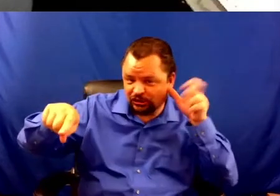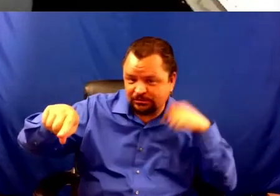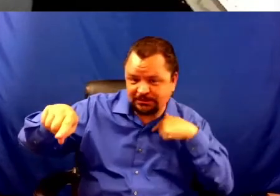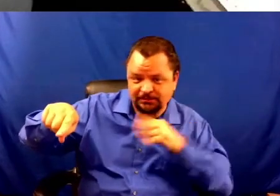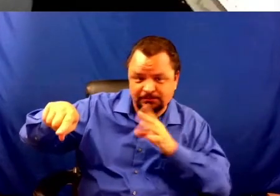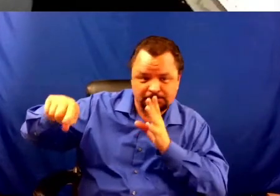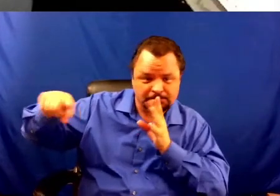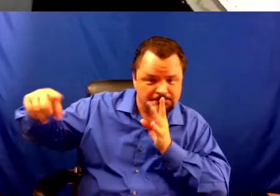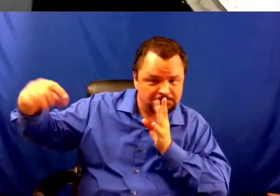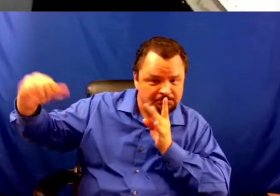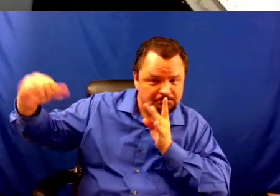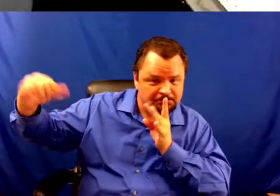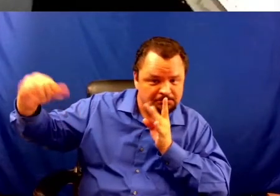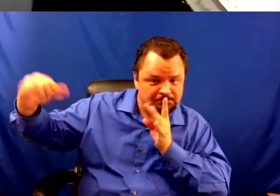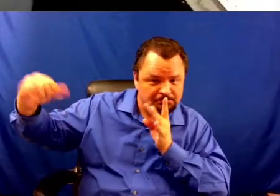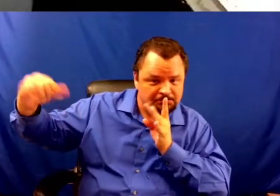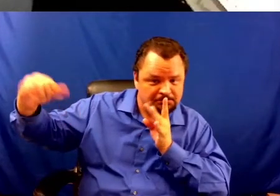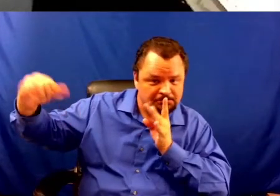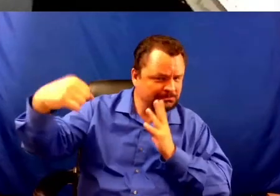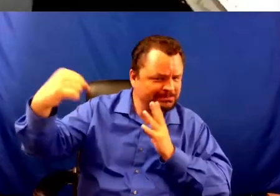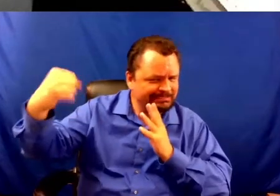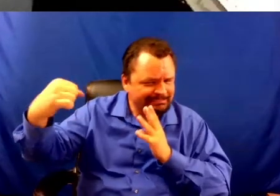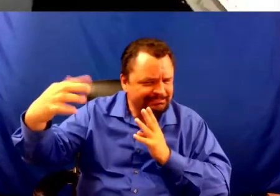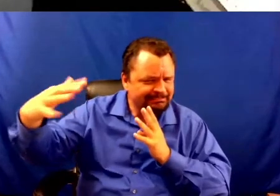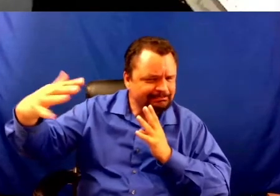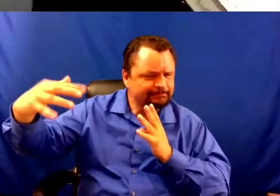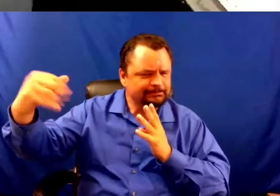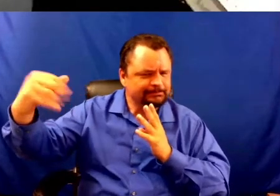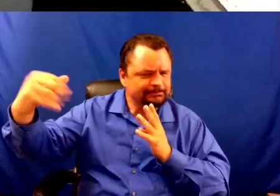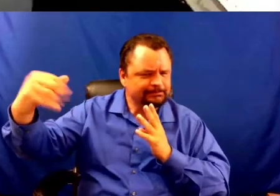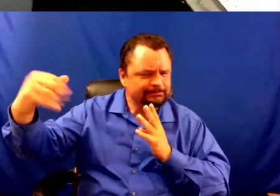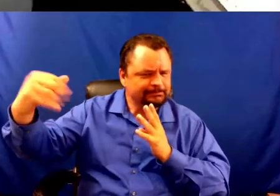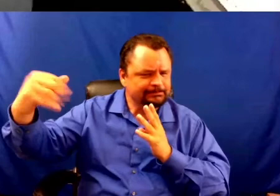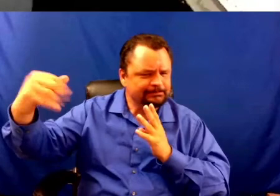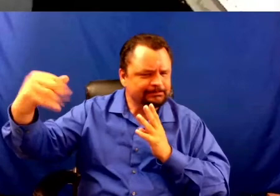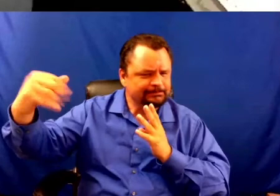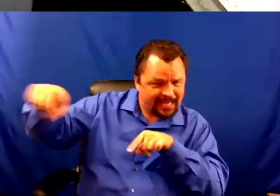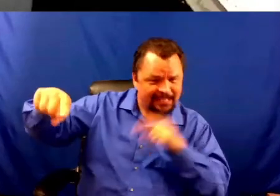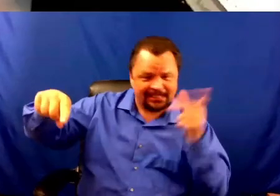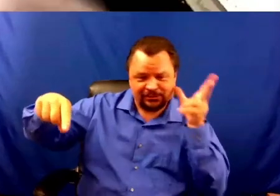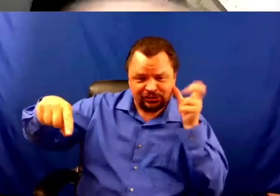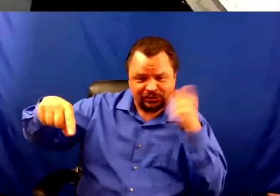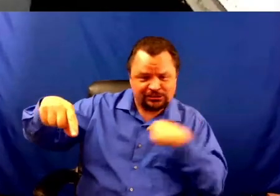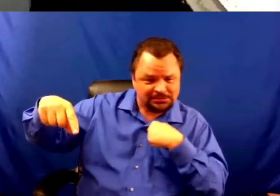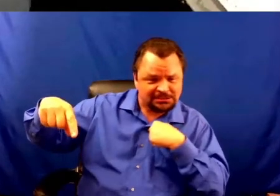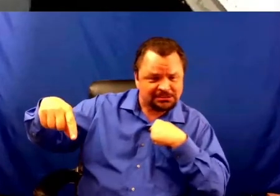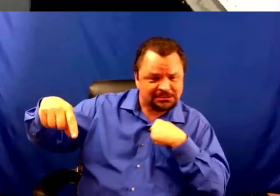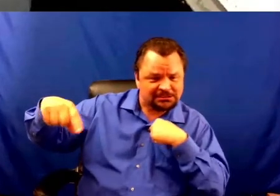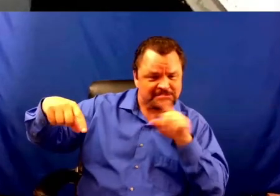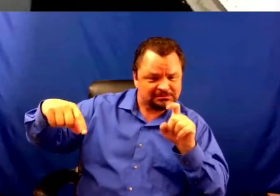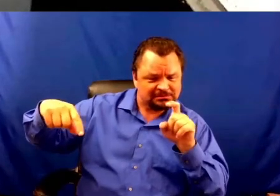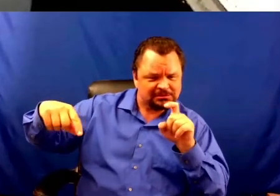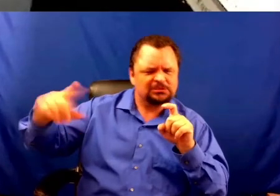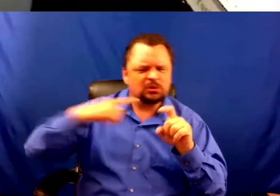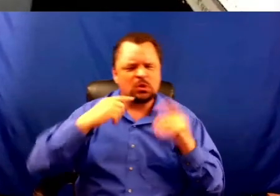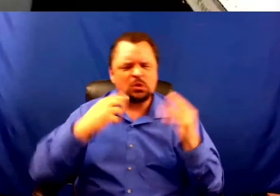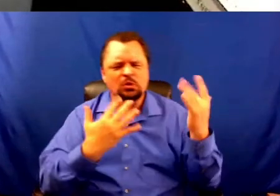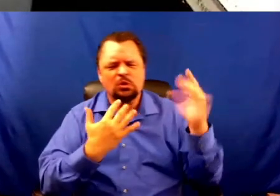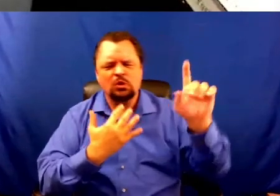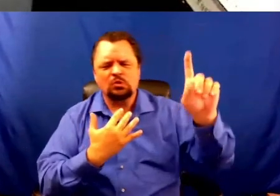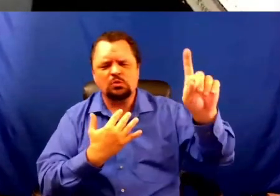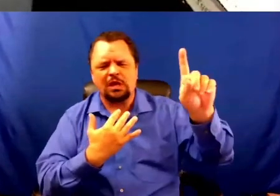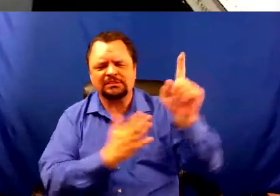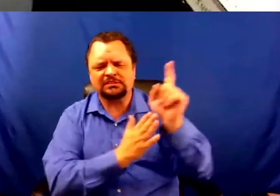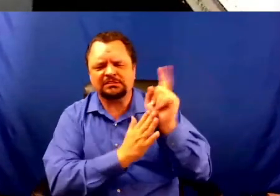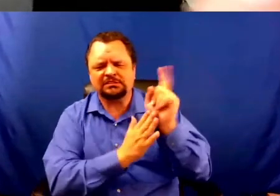we go. Yes. Susan, can you hear me? Give us a sec. Okay, this is pretty